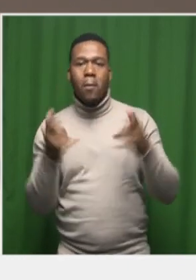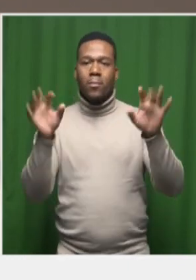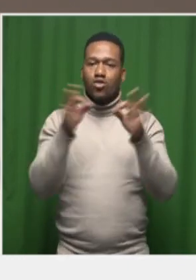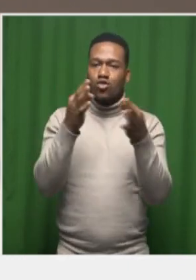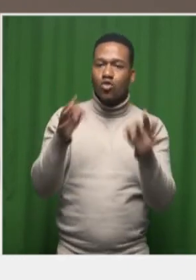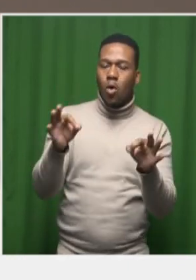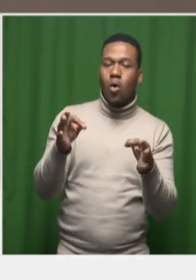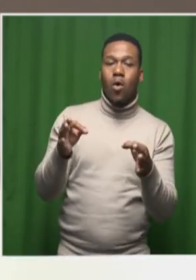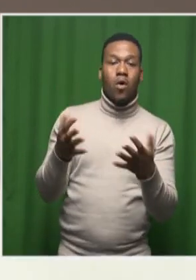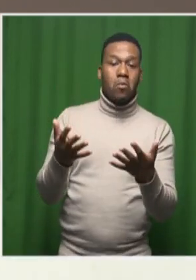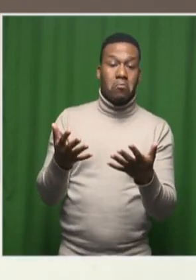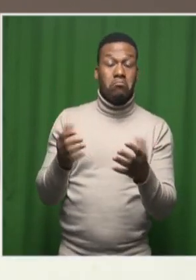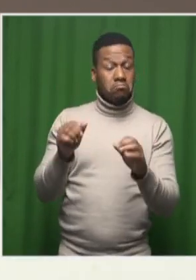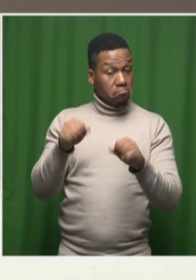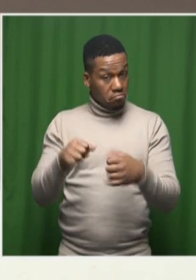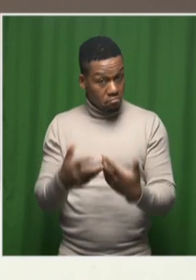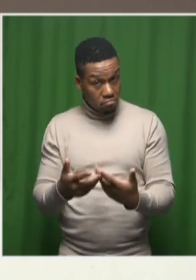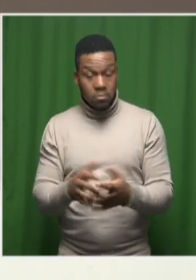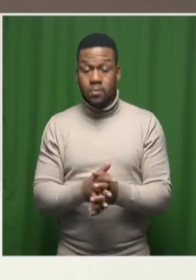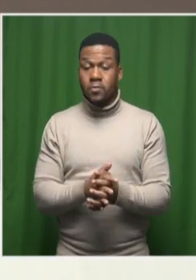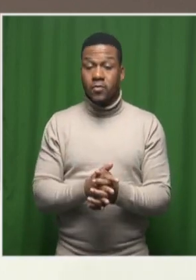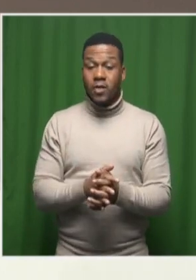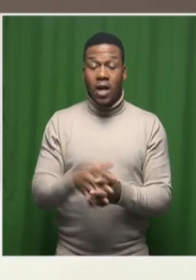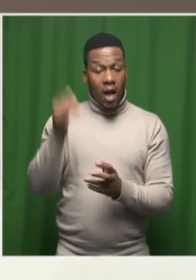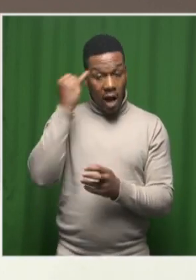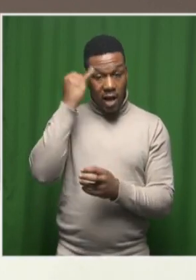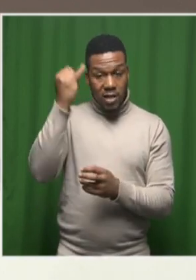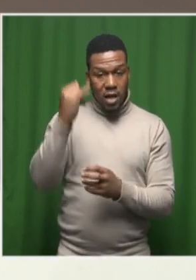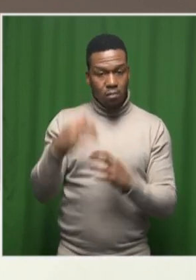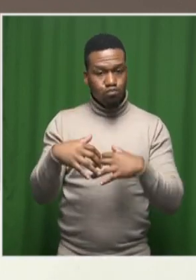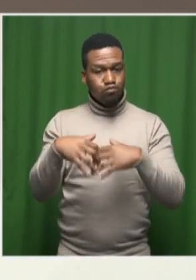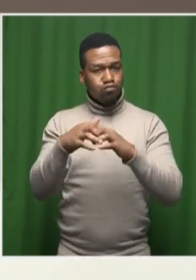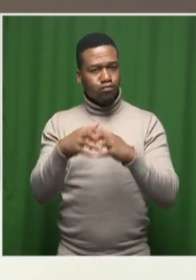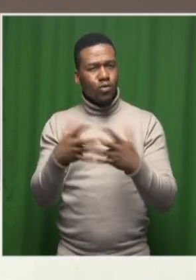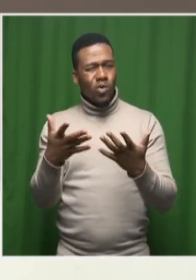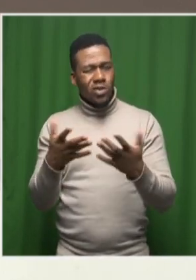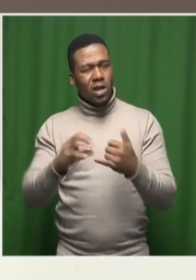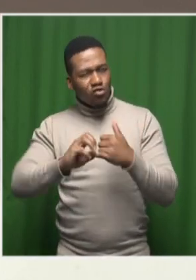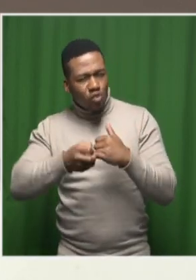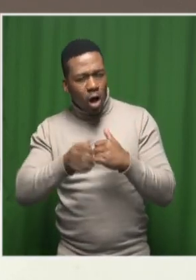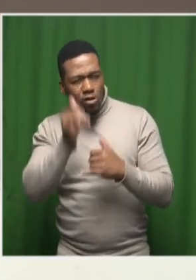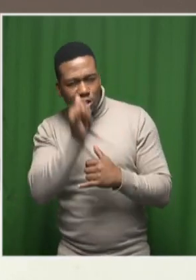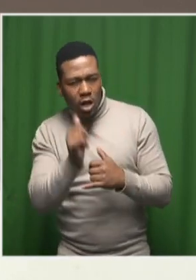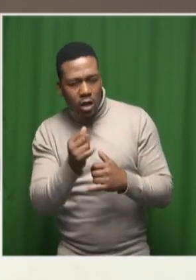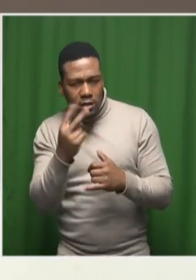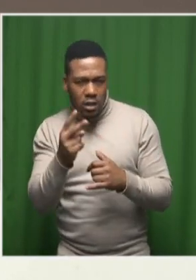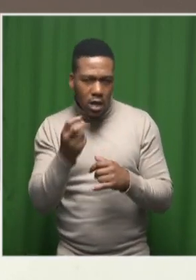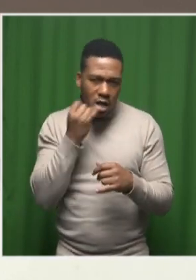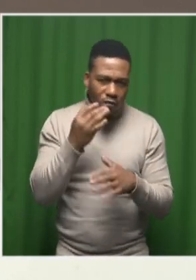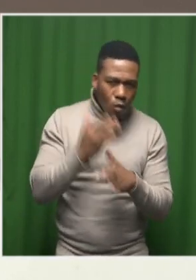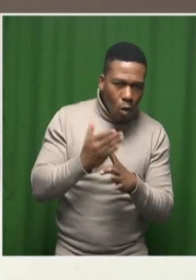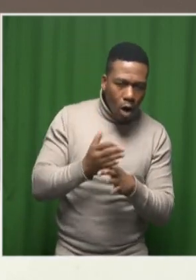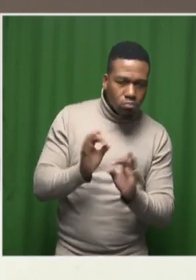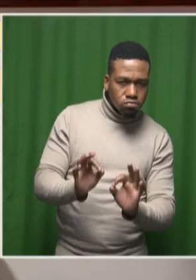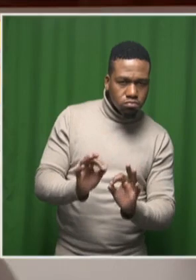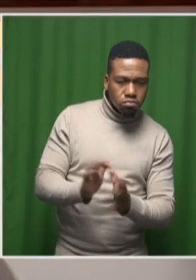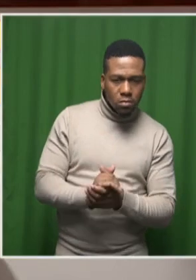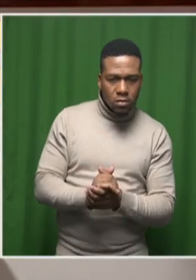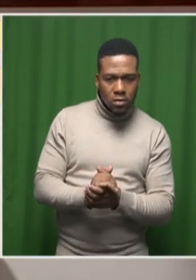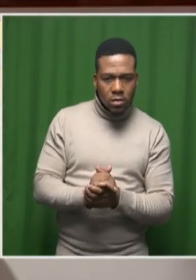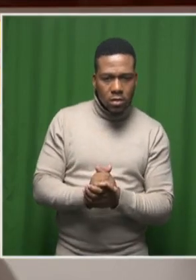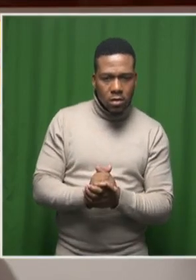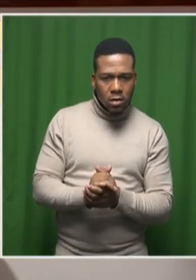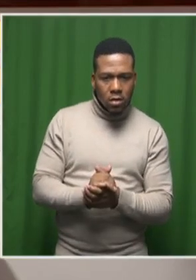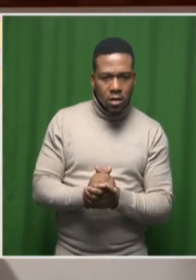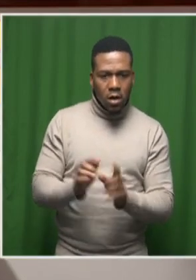the song. And then this idea came up and we said, let's try it out and see how it goes. If it works, it works. And then I